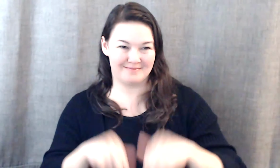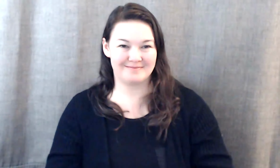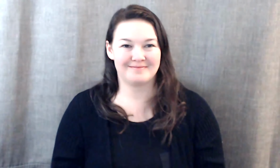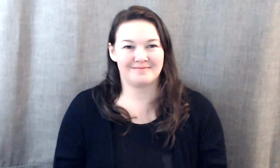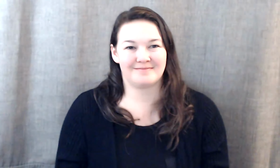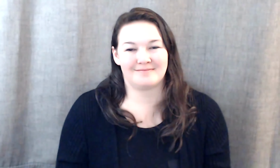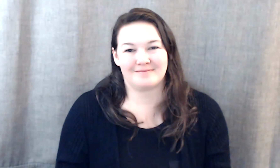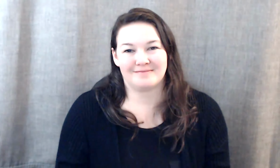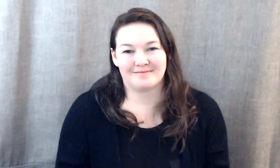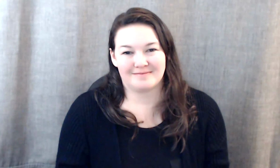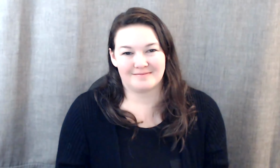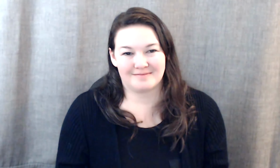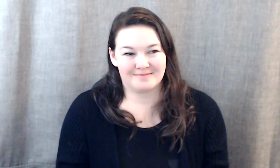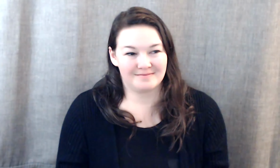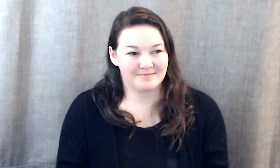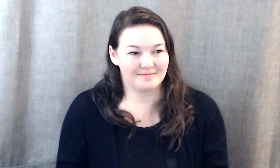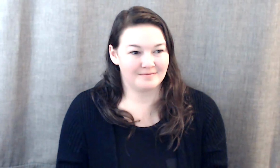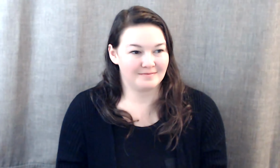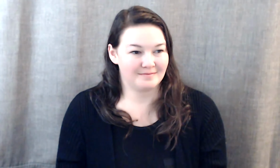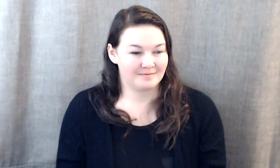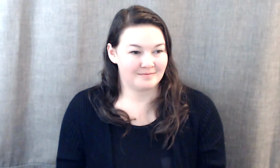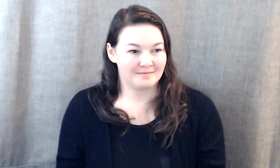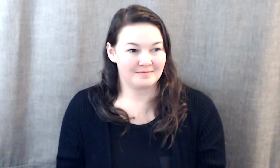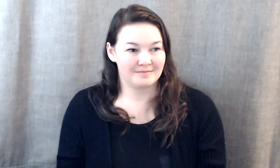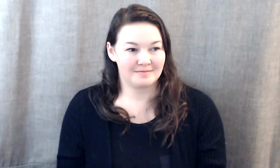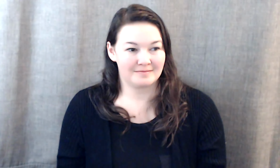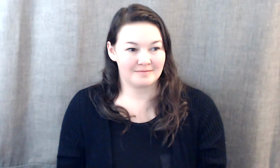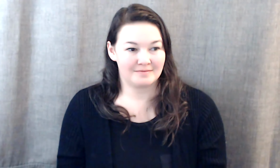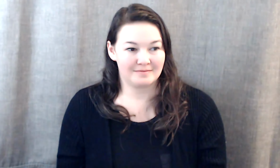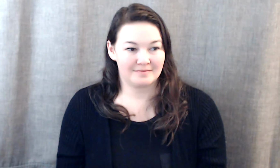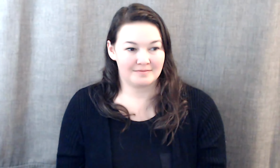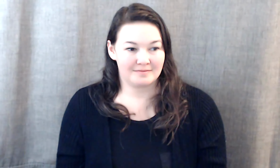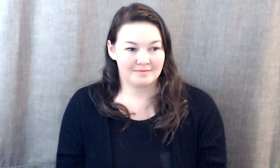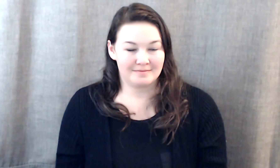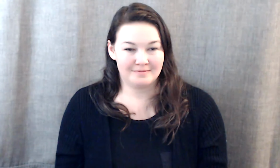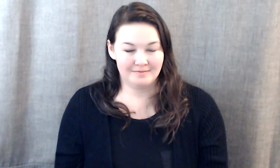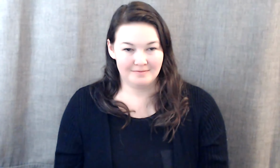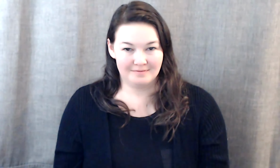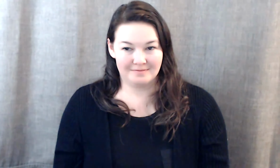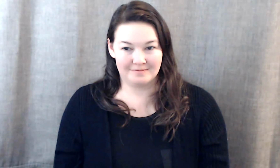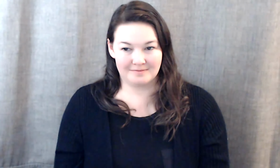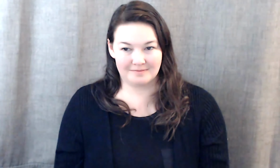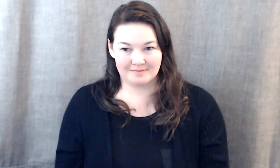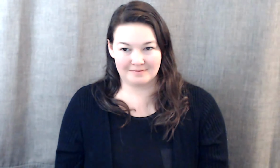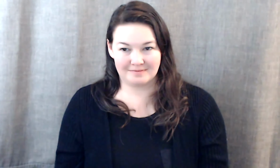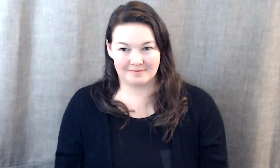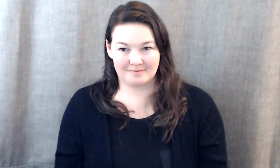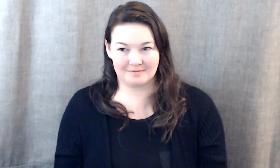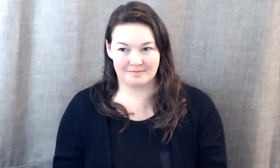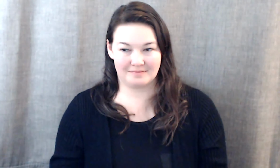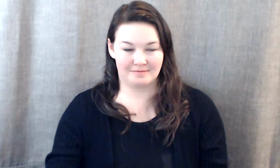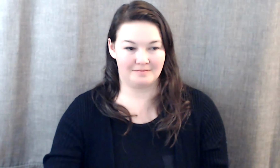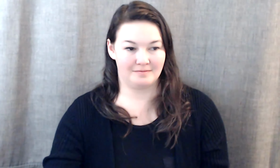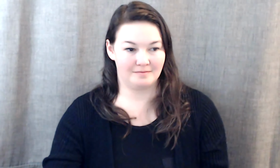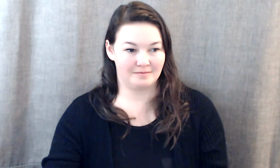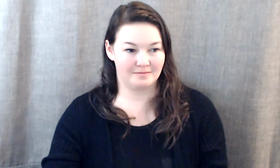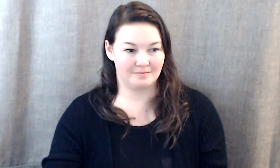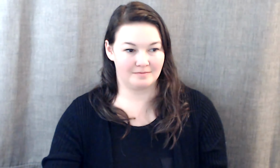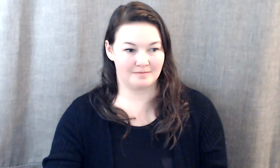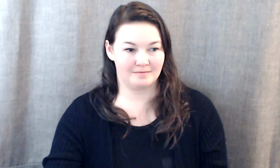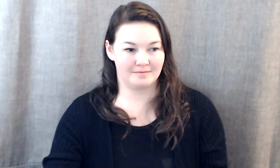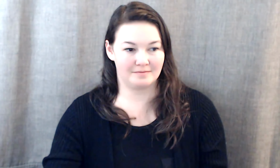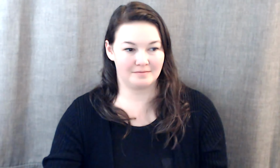nos vemos en la otra junta. Verifico que regresarán a la misma junta que hay hoy en la mañana y ha sido un placer conocerlos y con